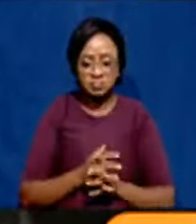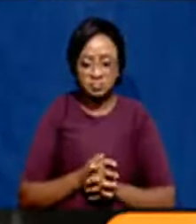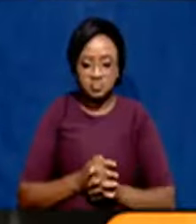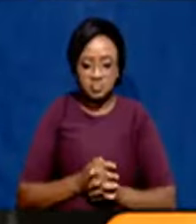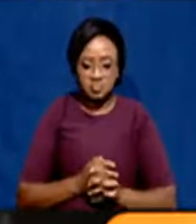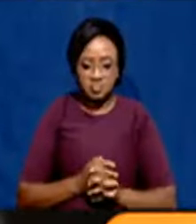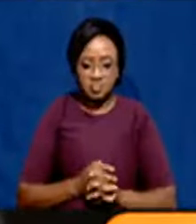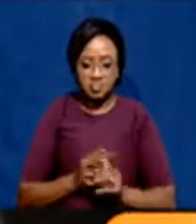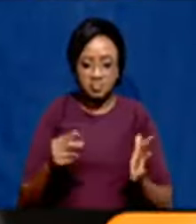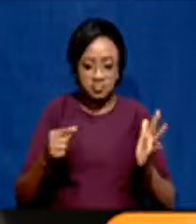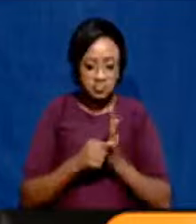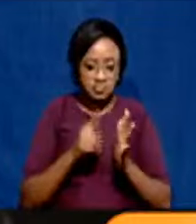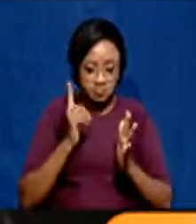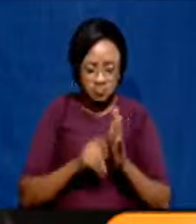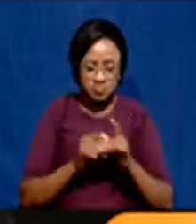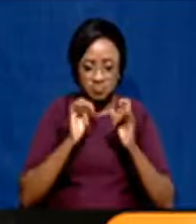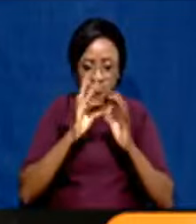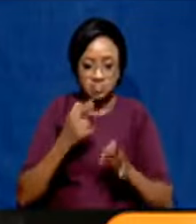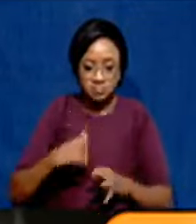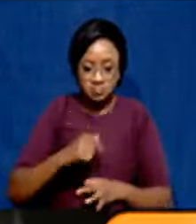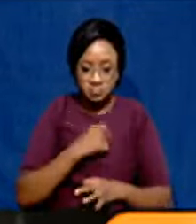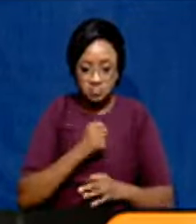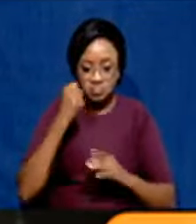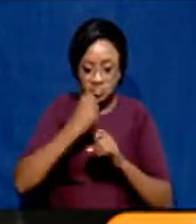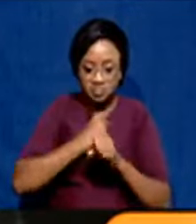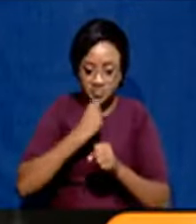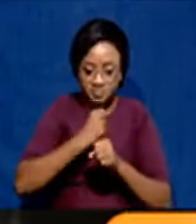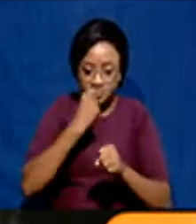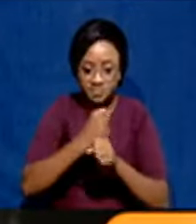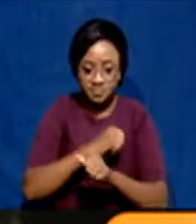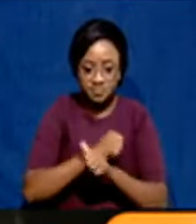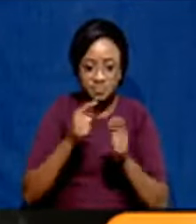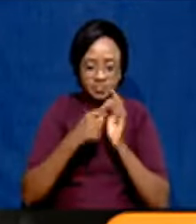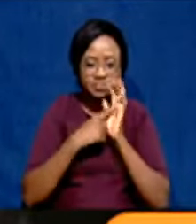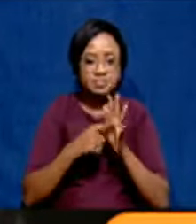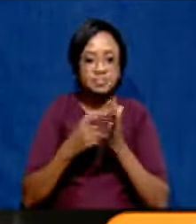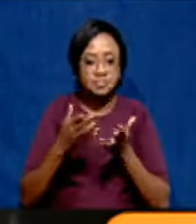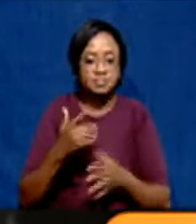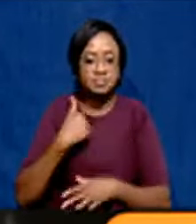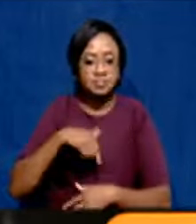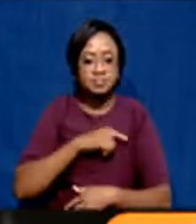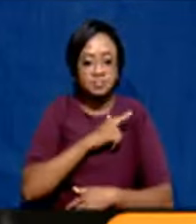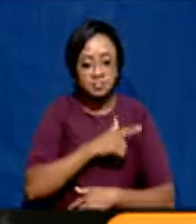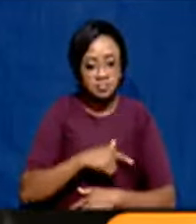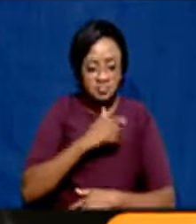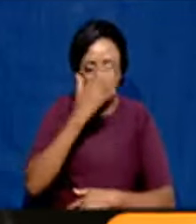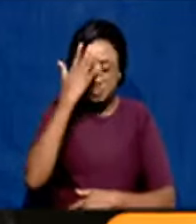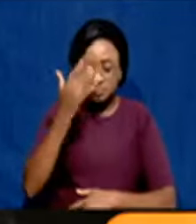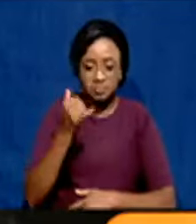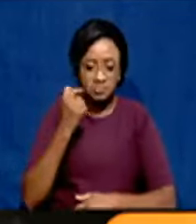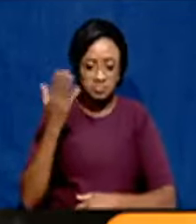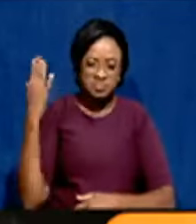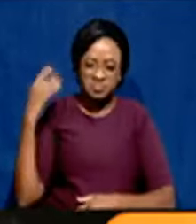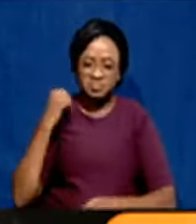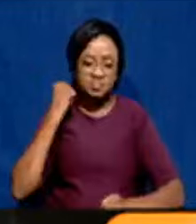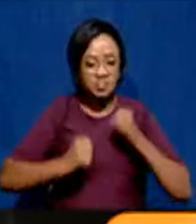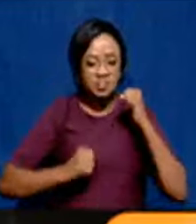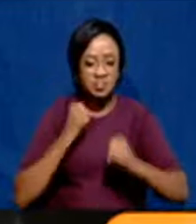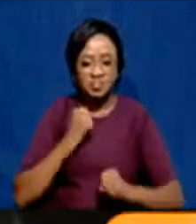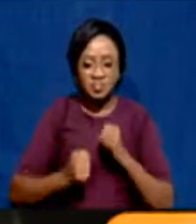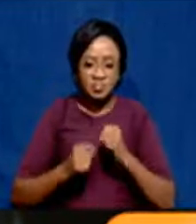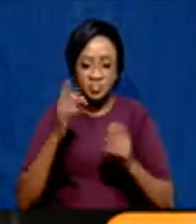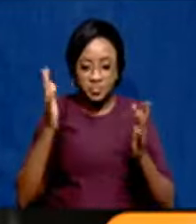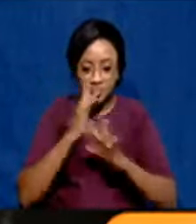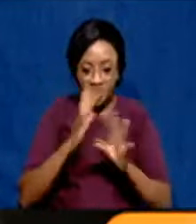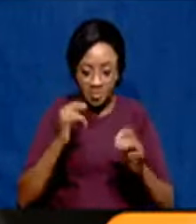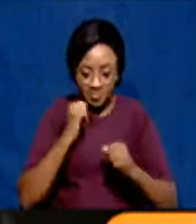put in efforts, even from the lower ranks, right now we are lucky because it's no longer, athletics used to be, you go on track first, you finish